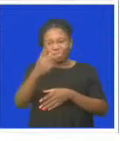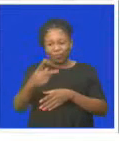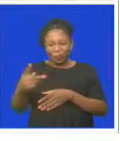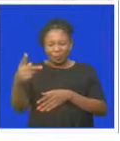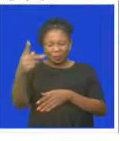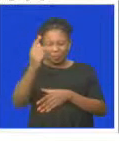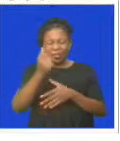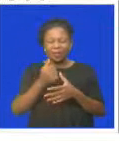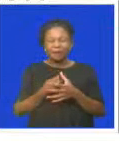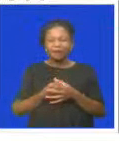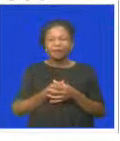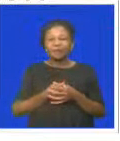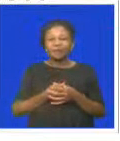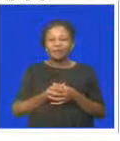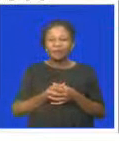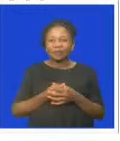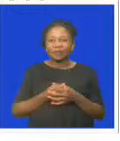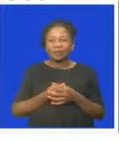continue.